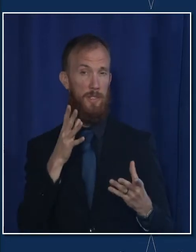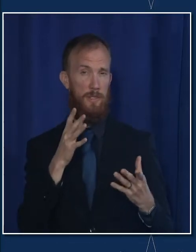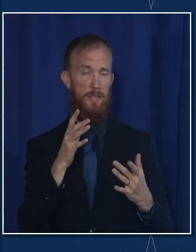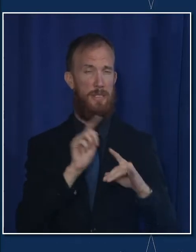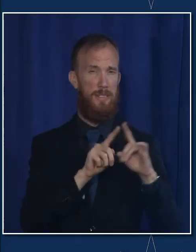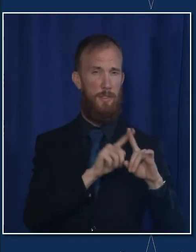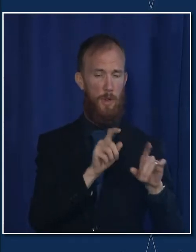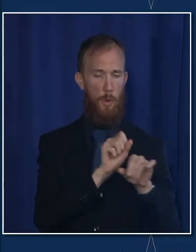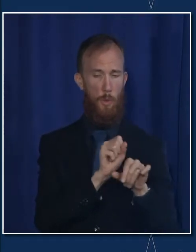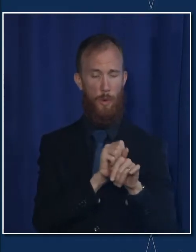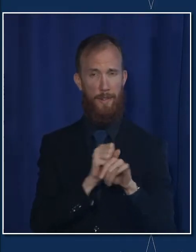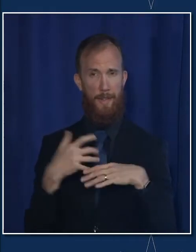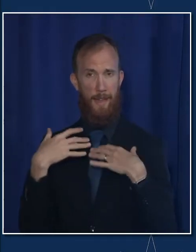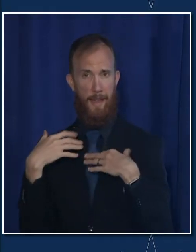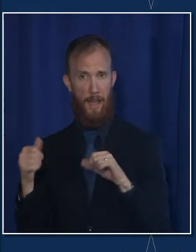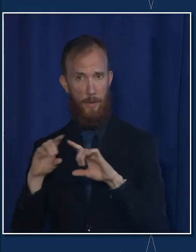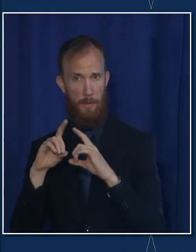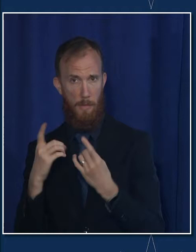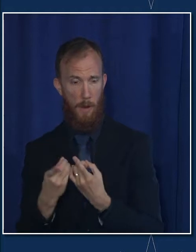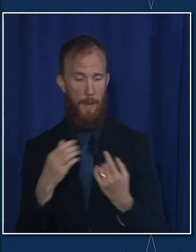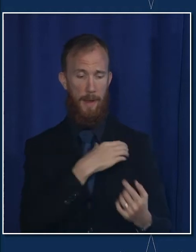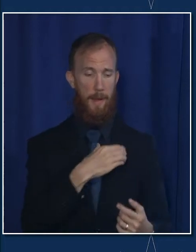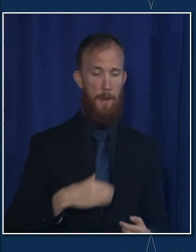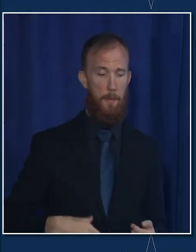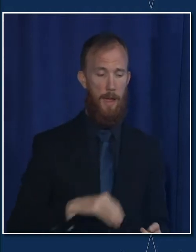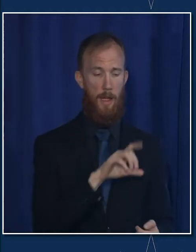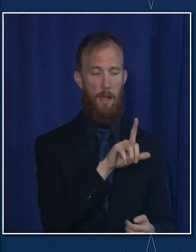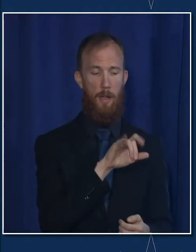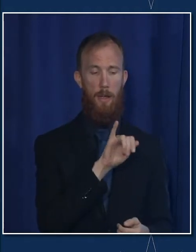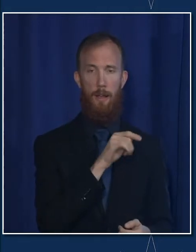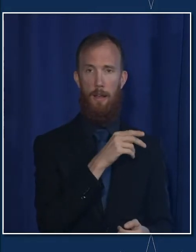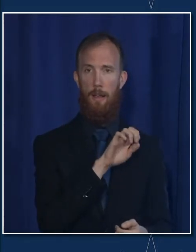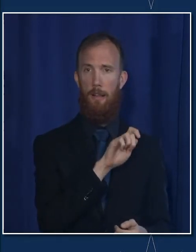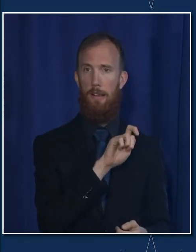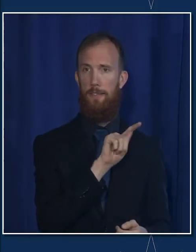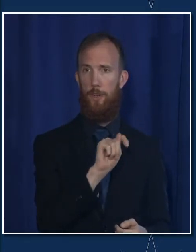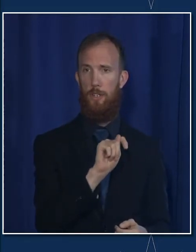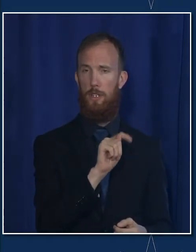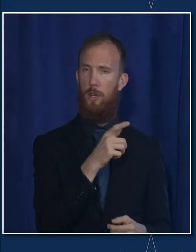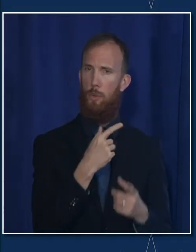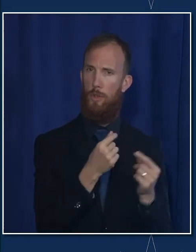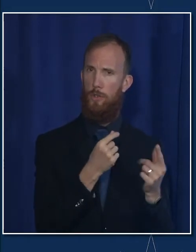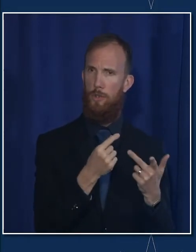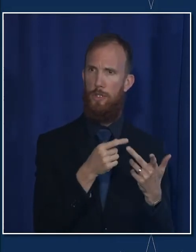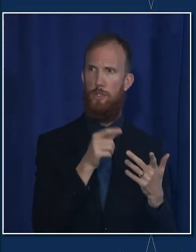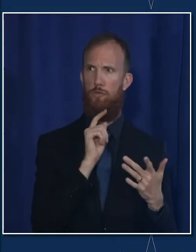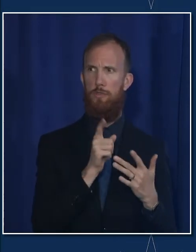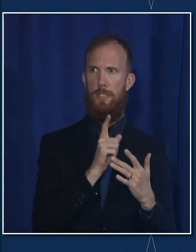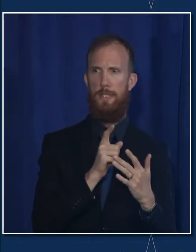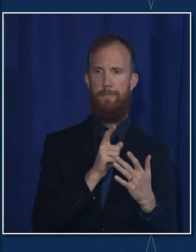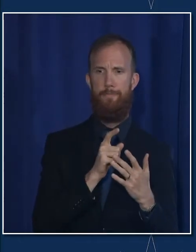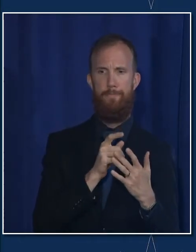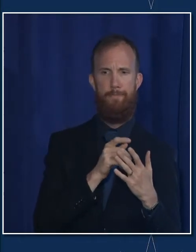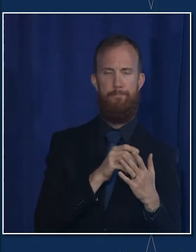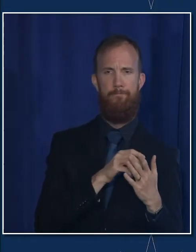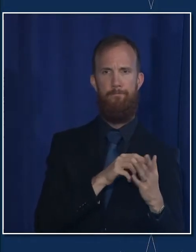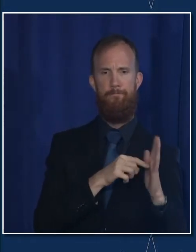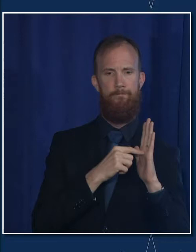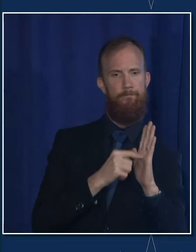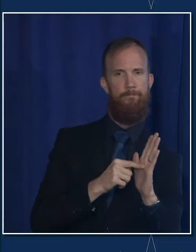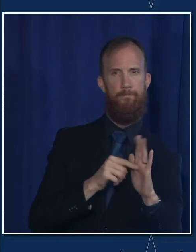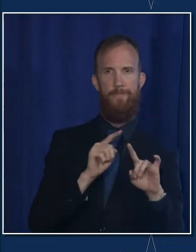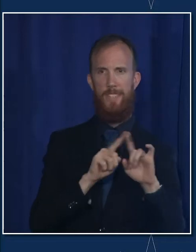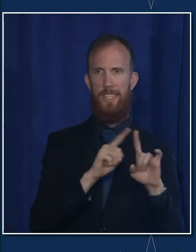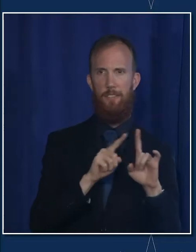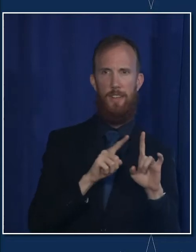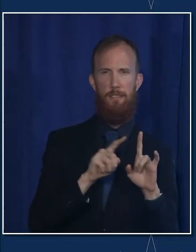Health Department and Mayor Lightfoot have been doing on recognizing some of the indirect impacts of COVID. So in